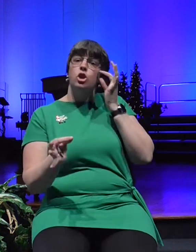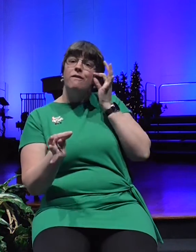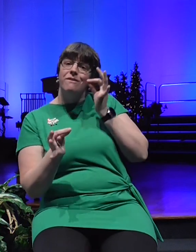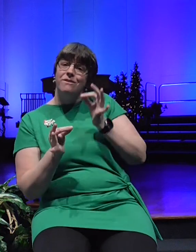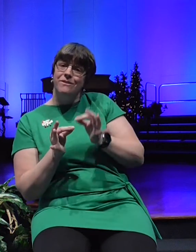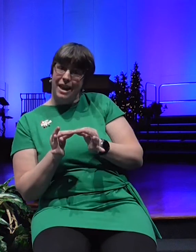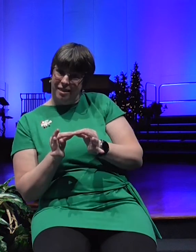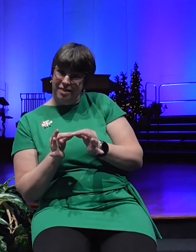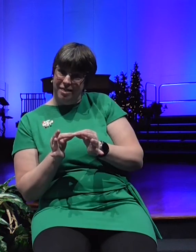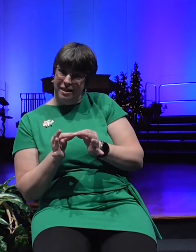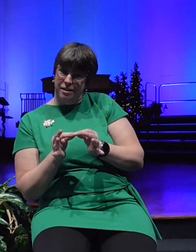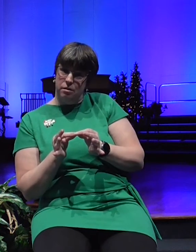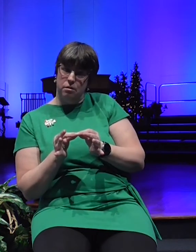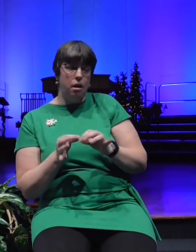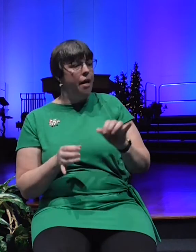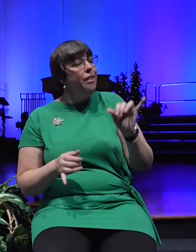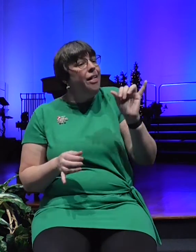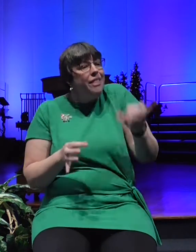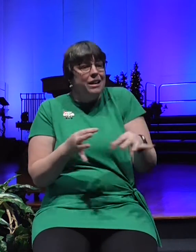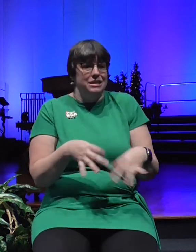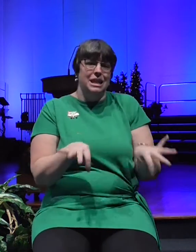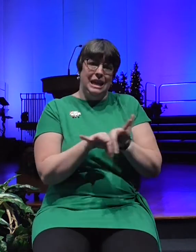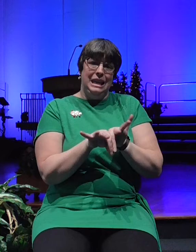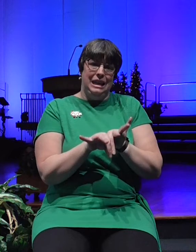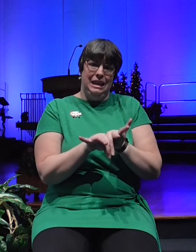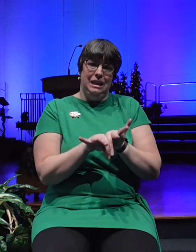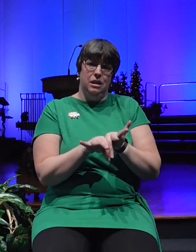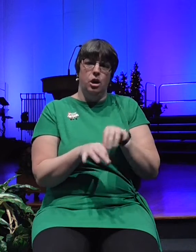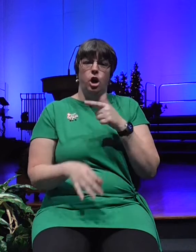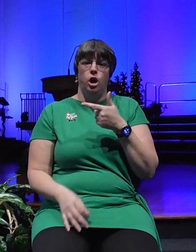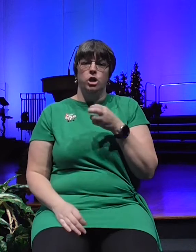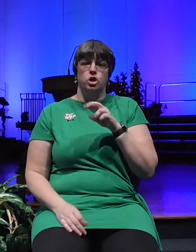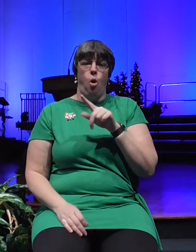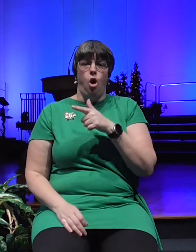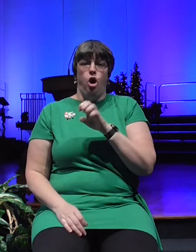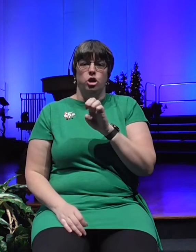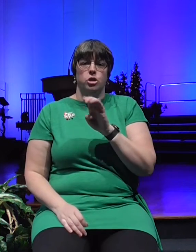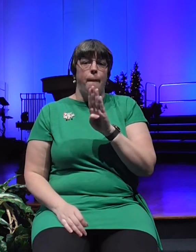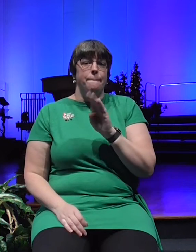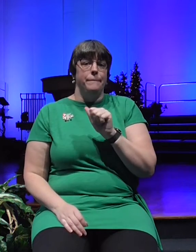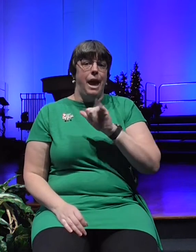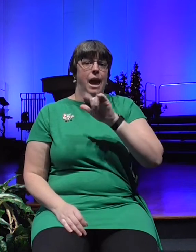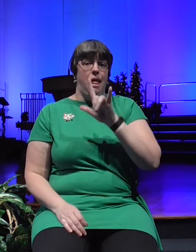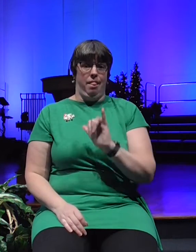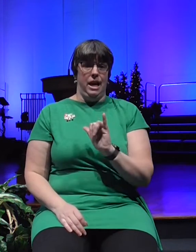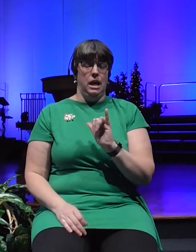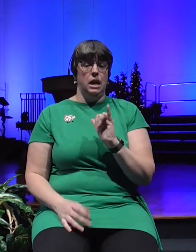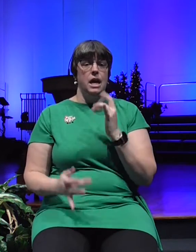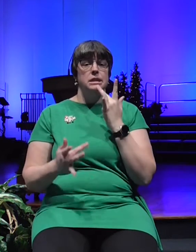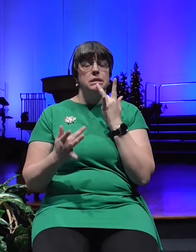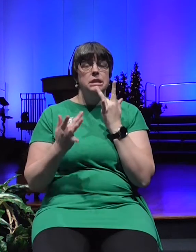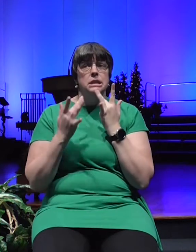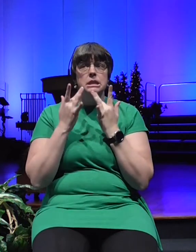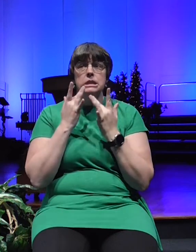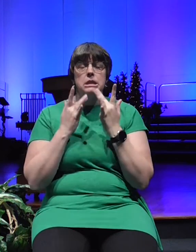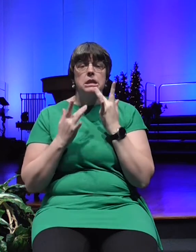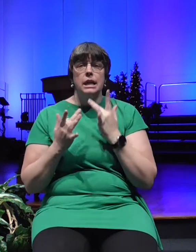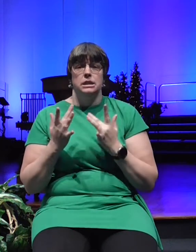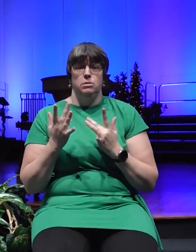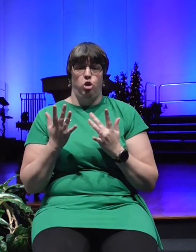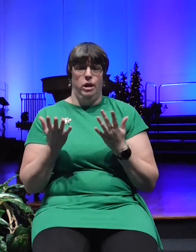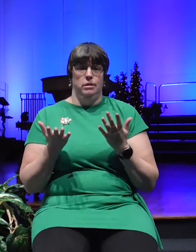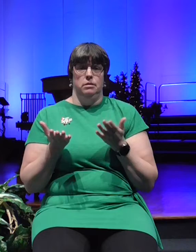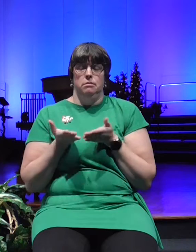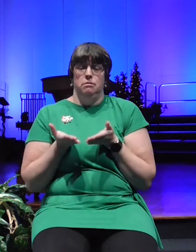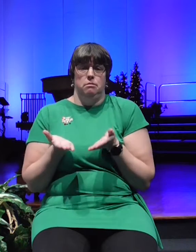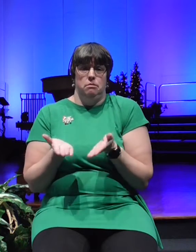faith. And that is the key. So George Bailey is desperate in that moment. And